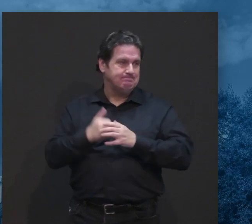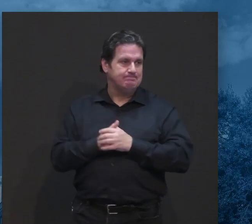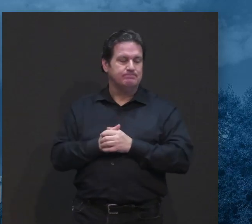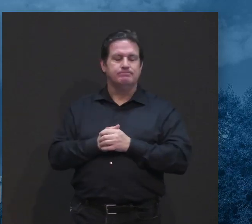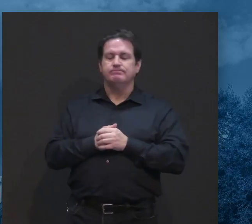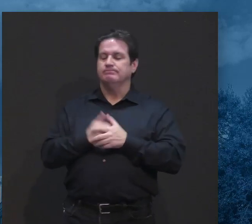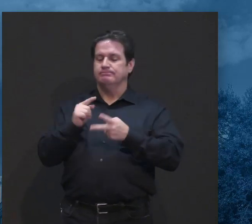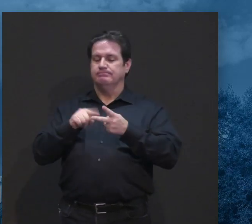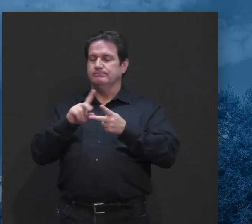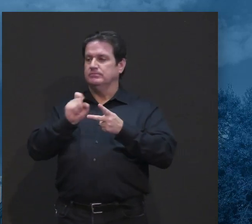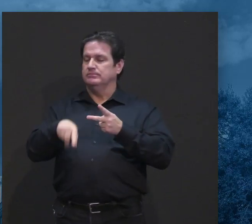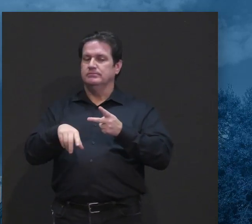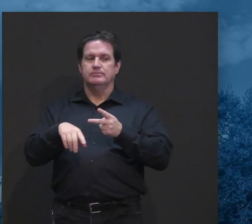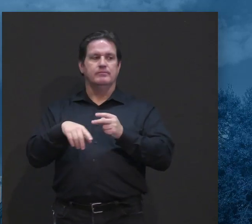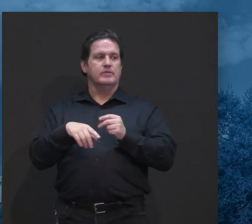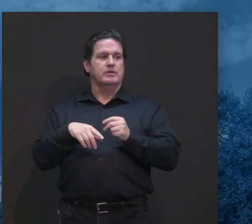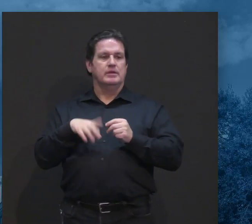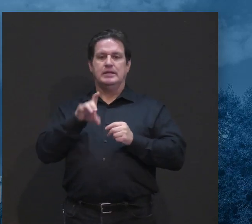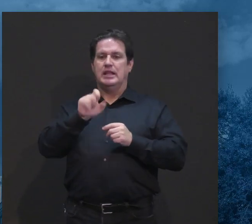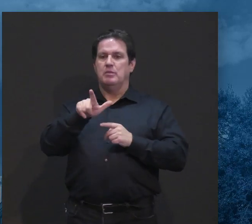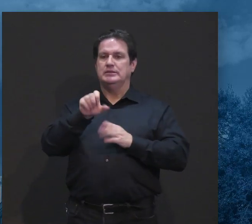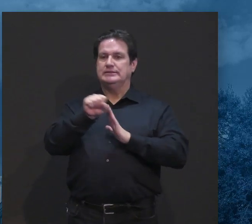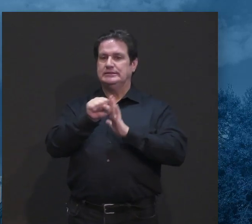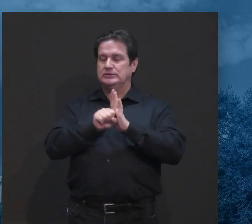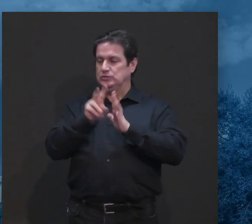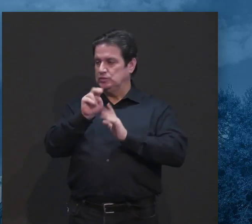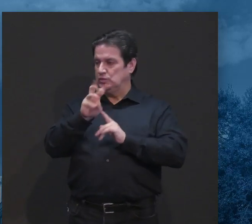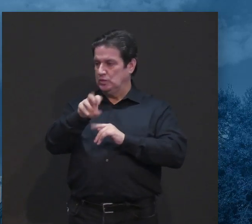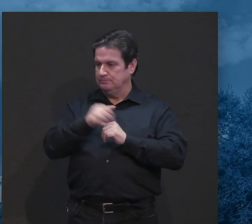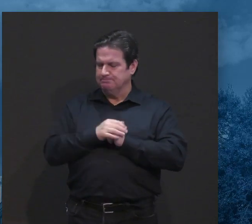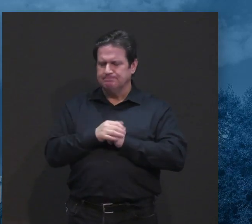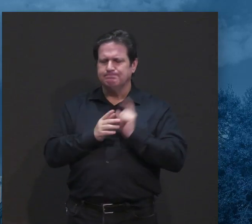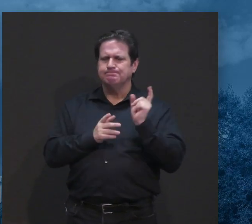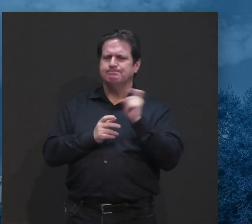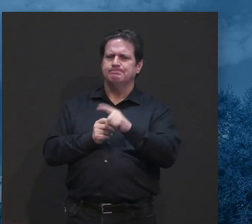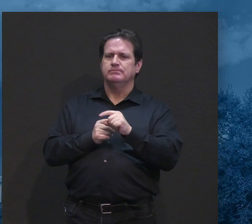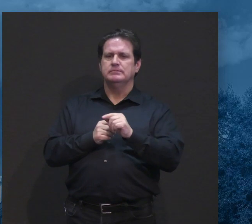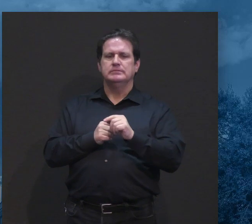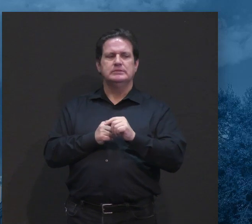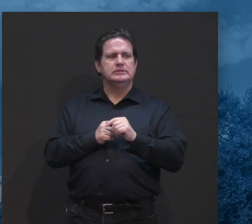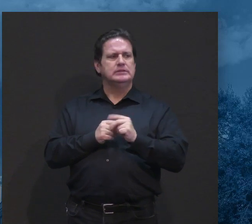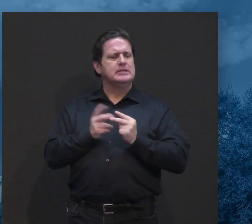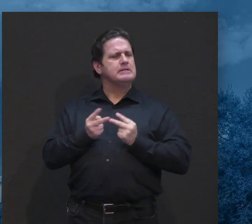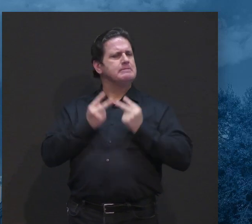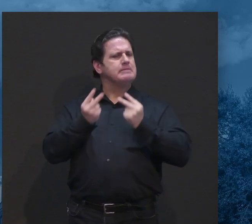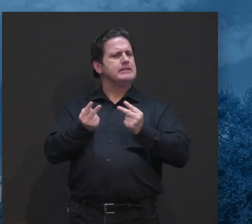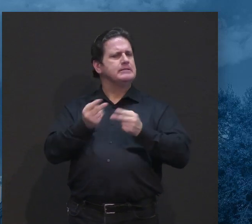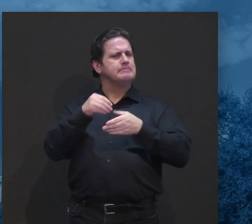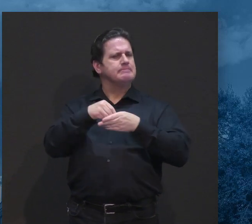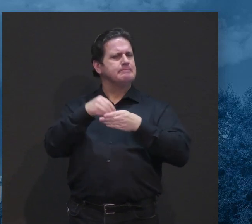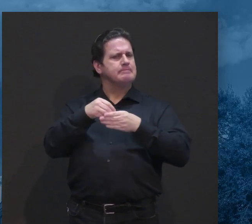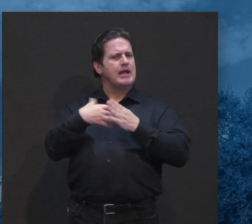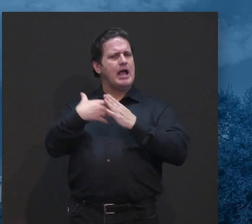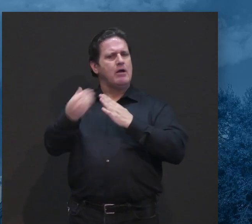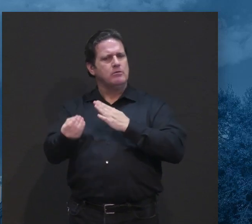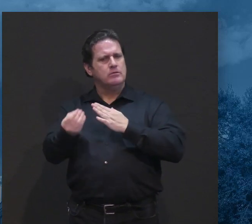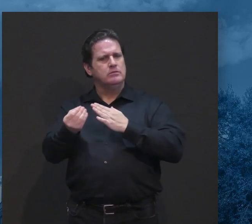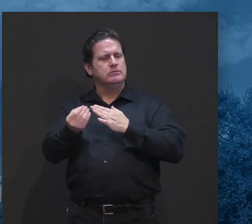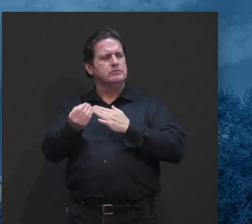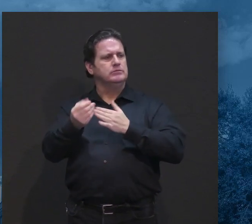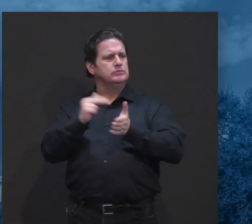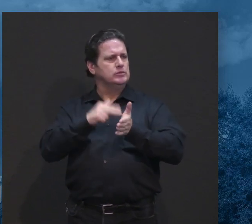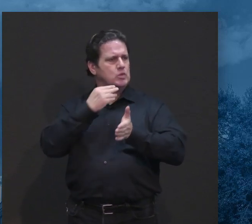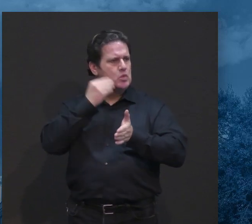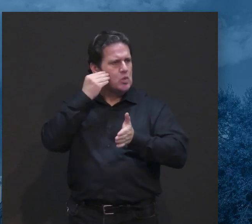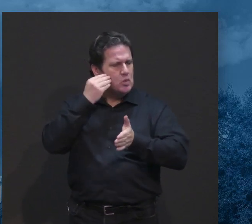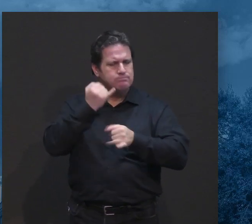Next question's from Tim Mastro at Delaware State News. What is the status of visitation, indoor and outdoor, at long-term care